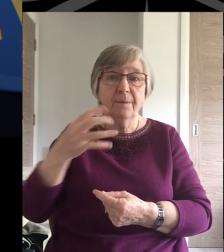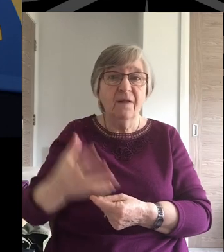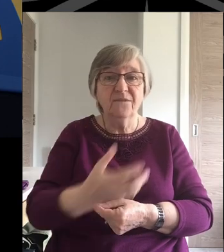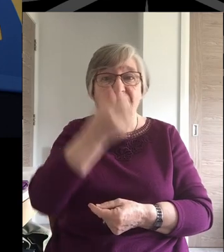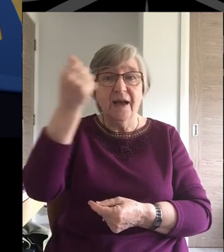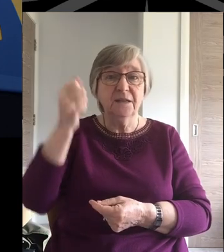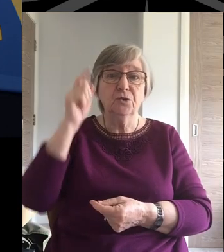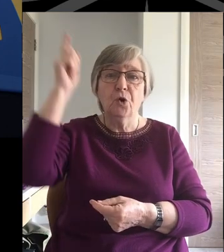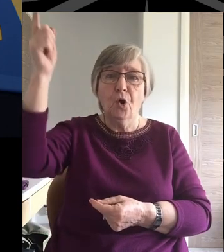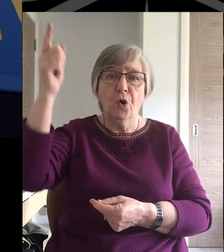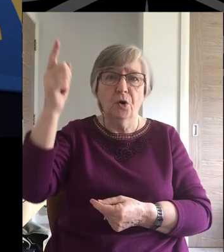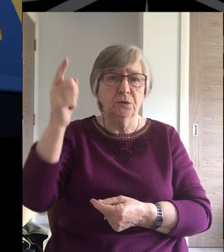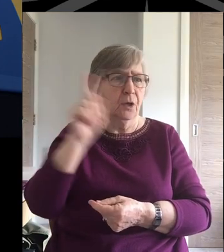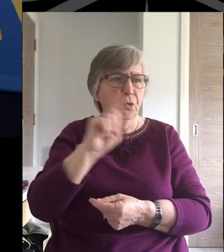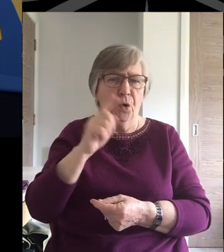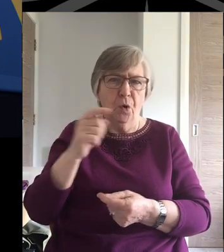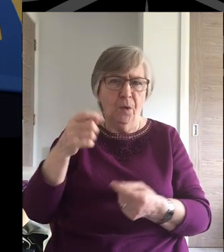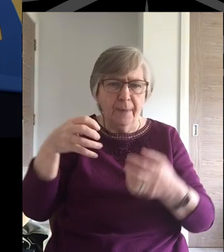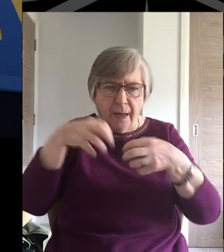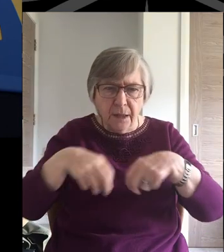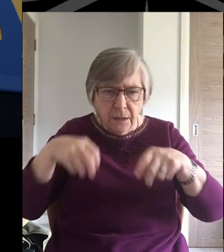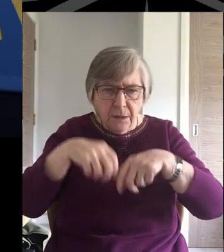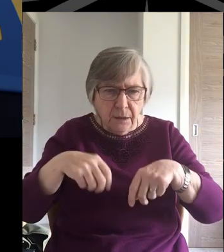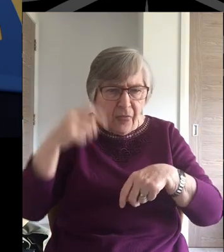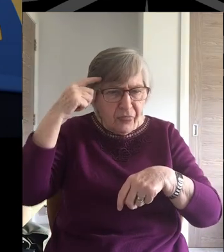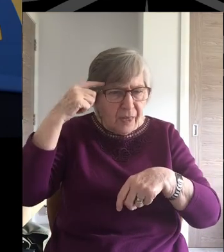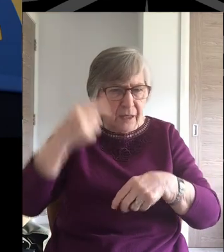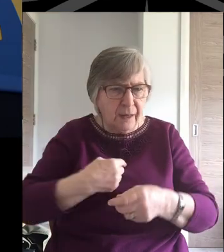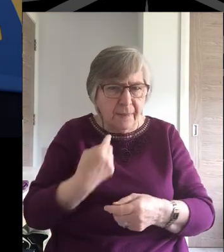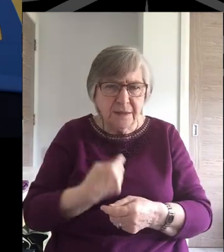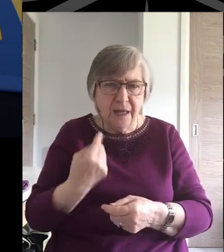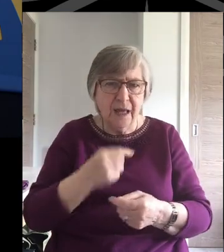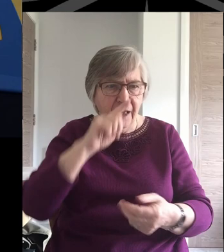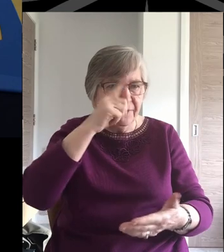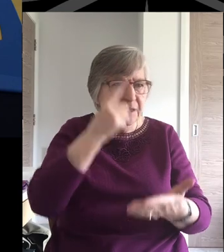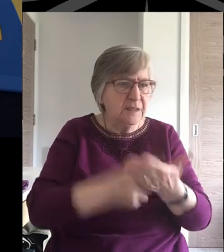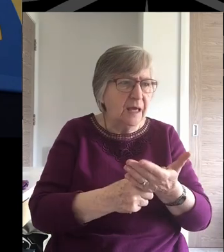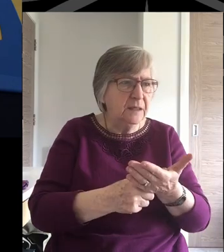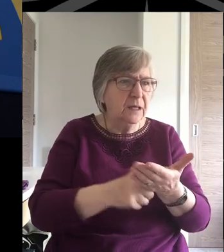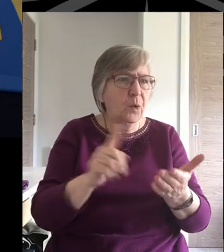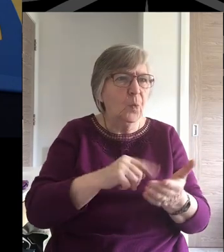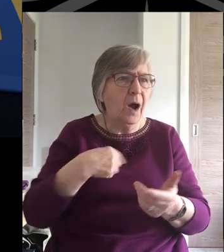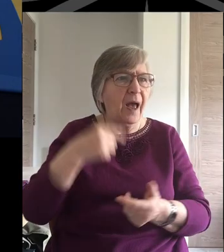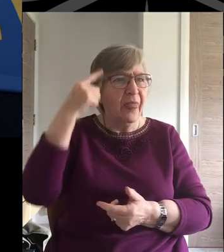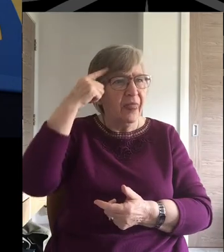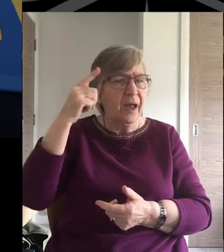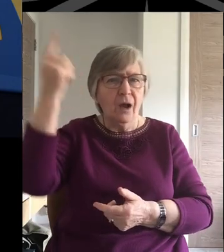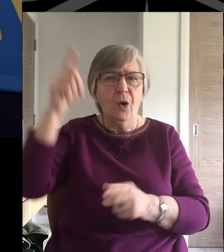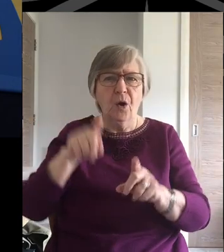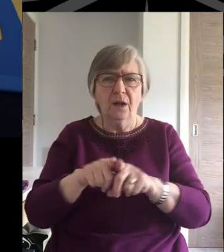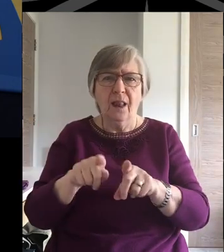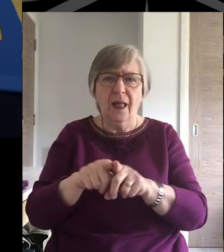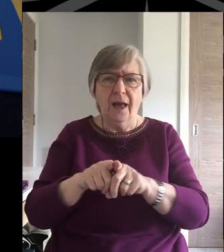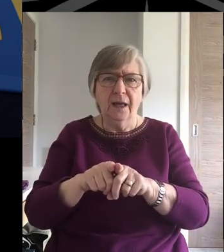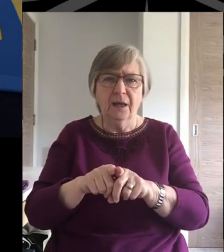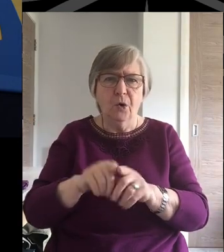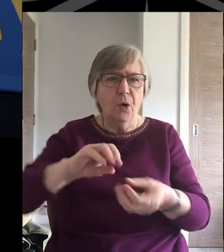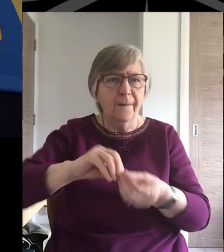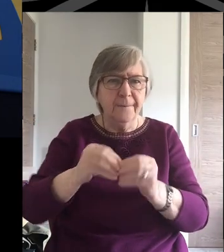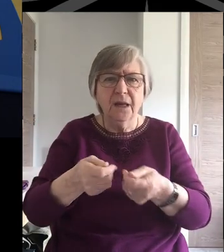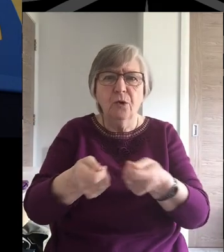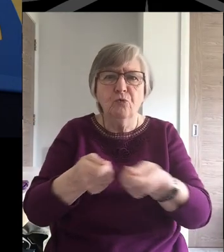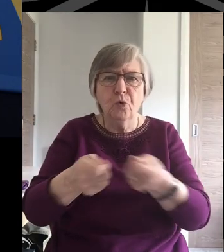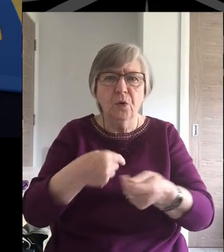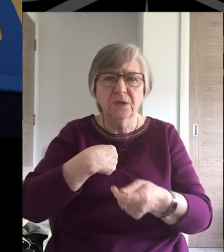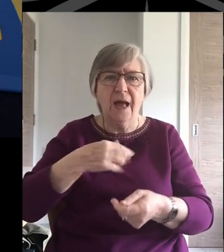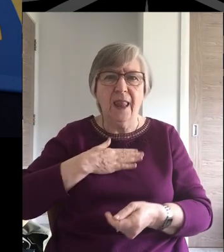God not by digging down deep into our souls or by deciding what would be a good idea or making up a set of rules that we